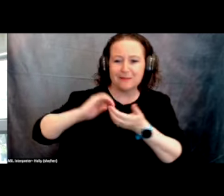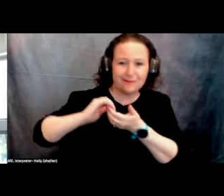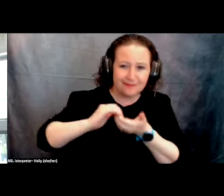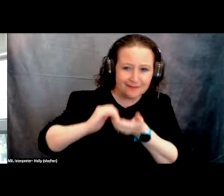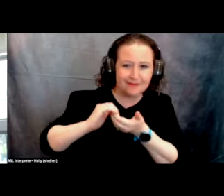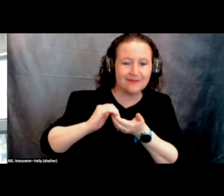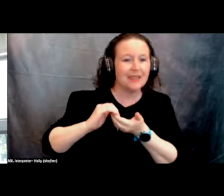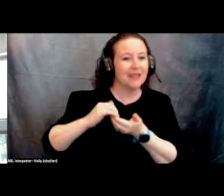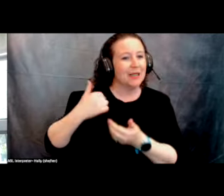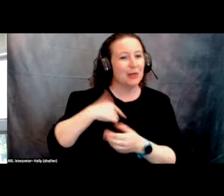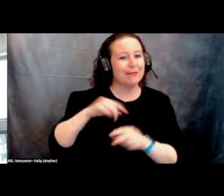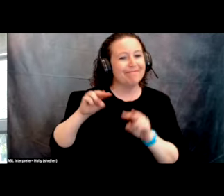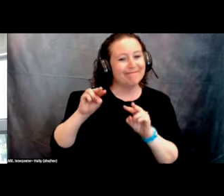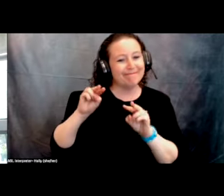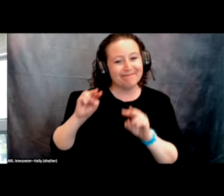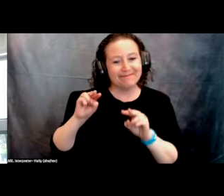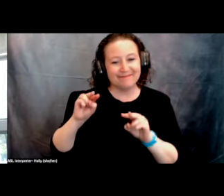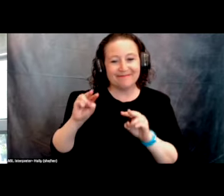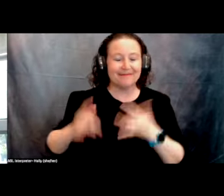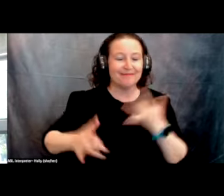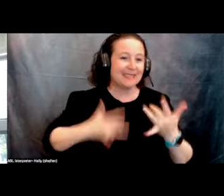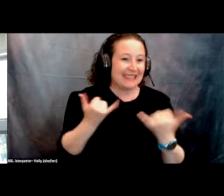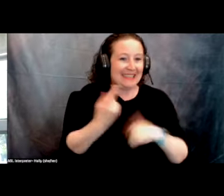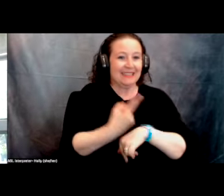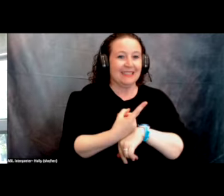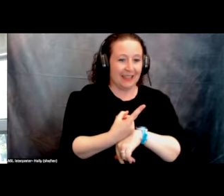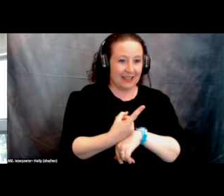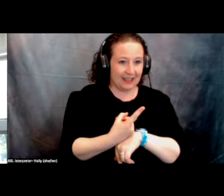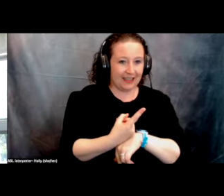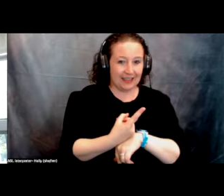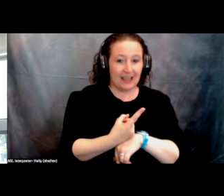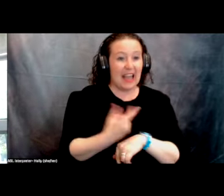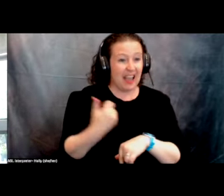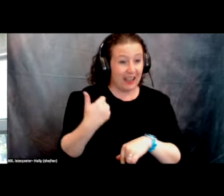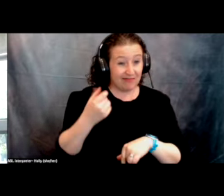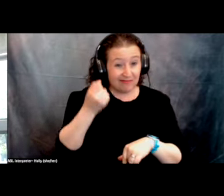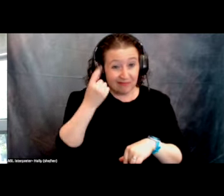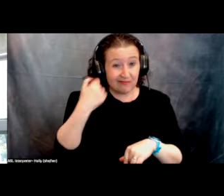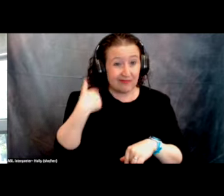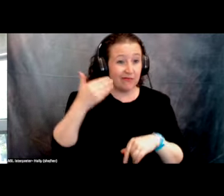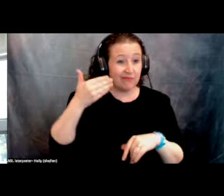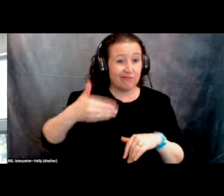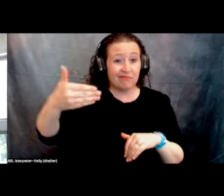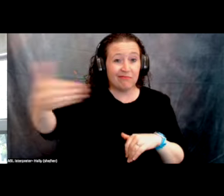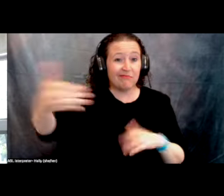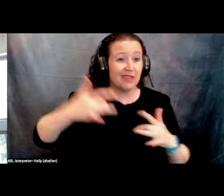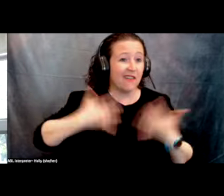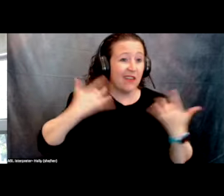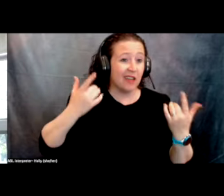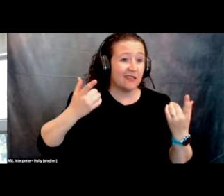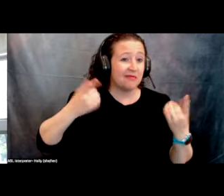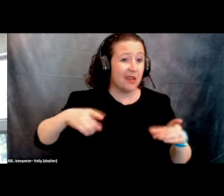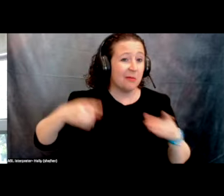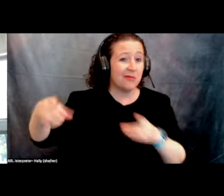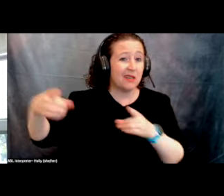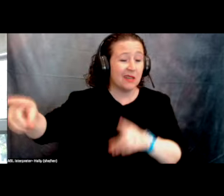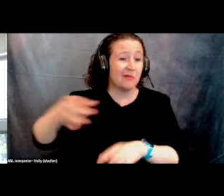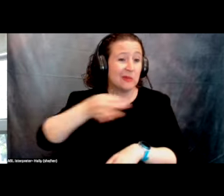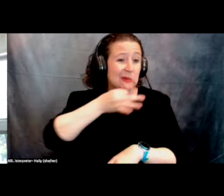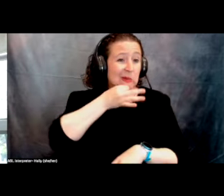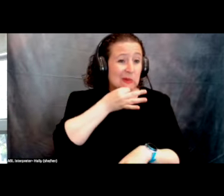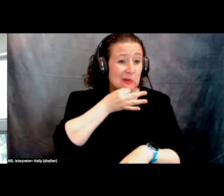looking forward to today and also several events coming up in the next month. So I want to encourage you